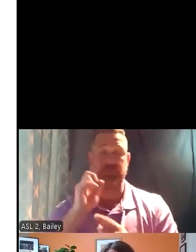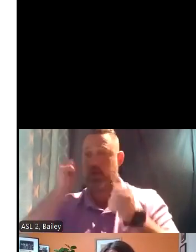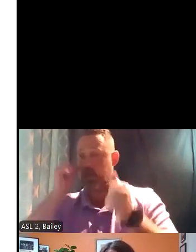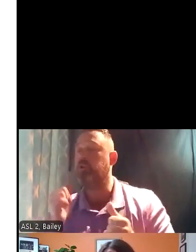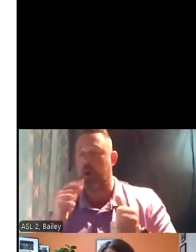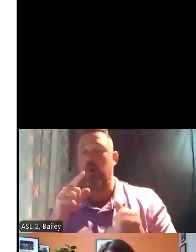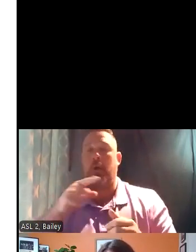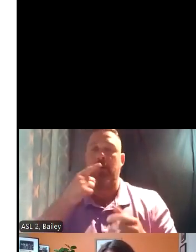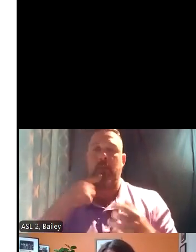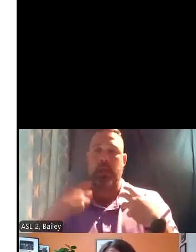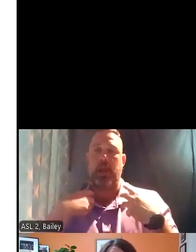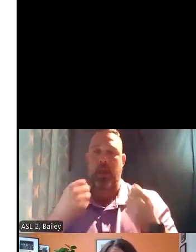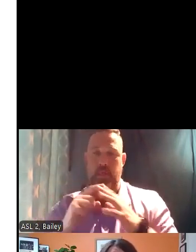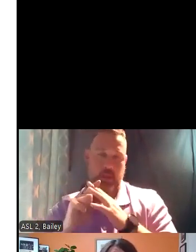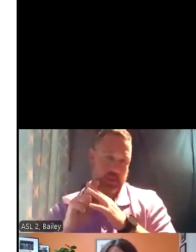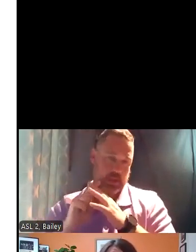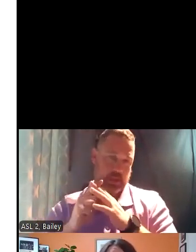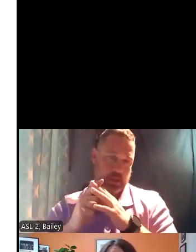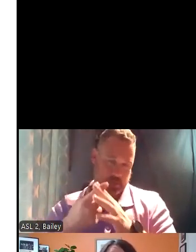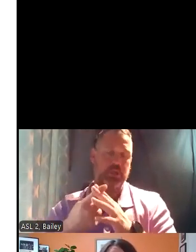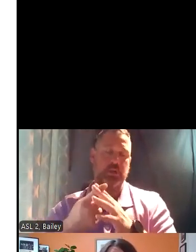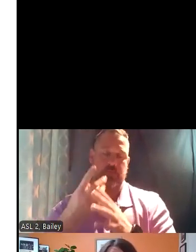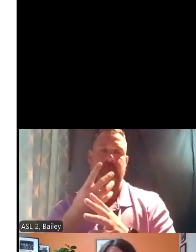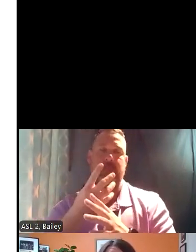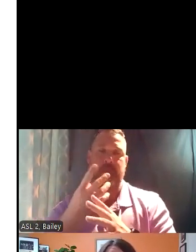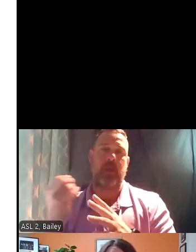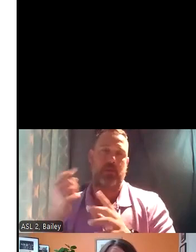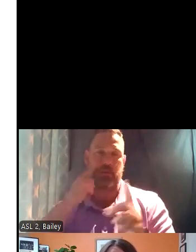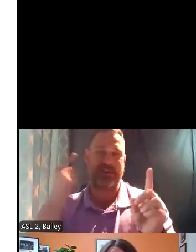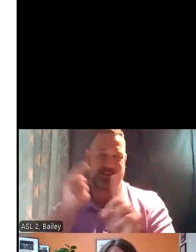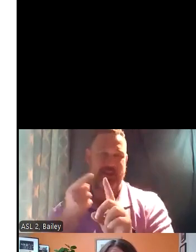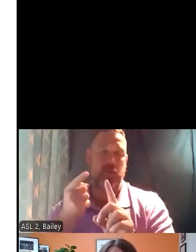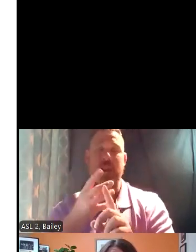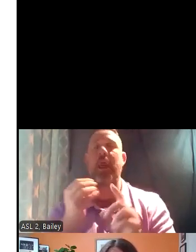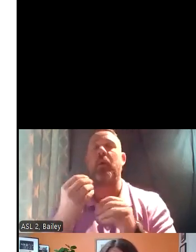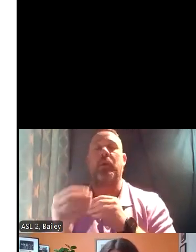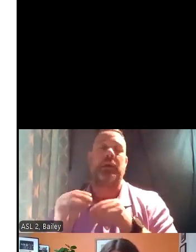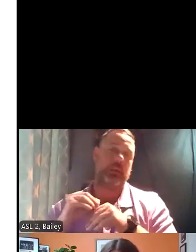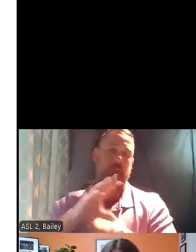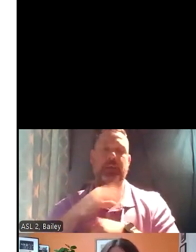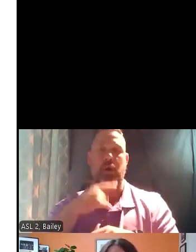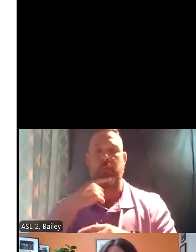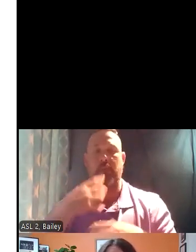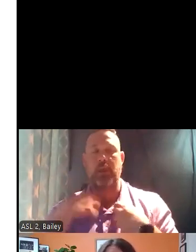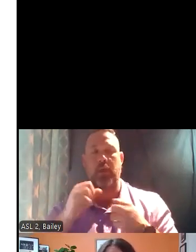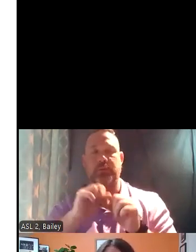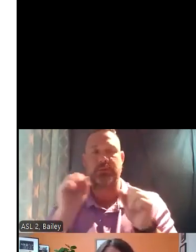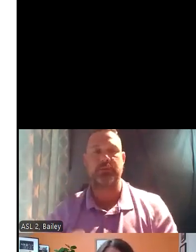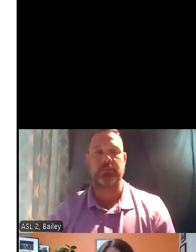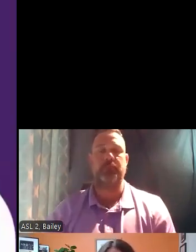health initiative and as how it impacts our public health system. Next slide,